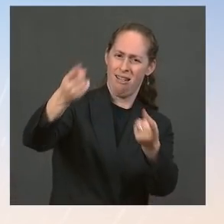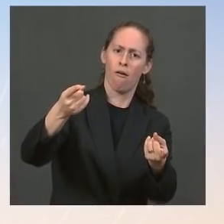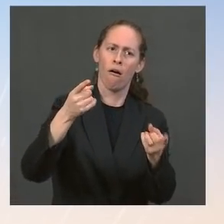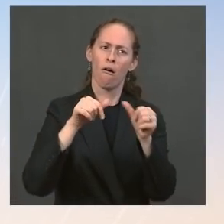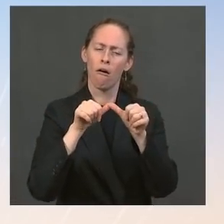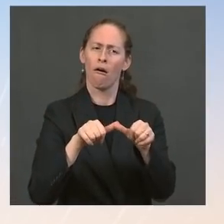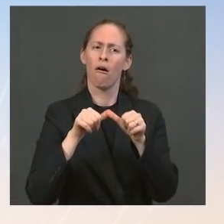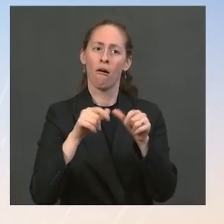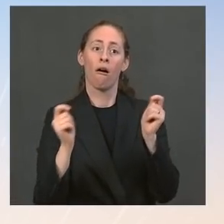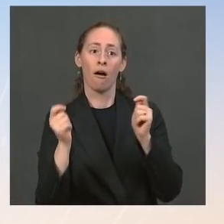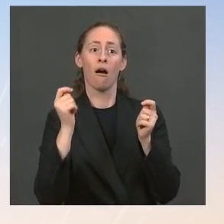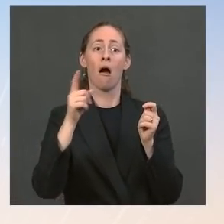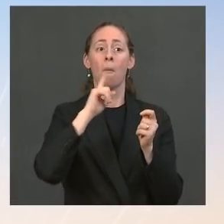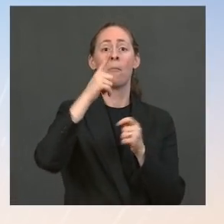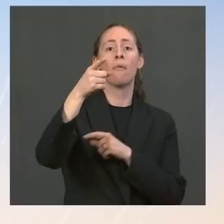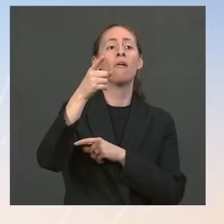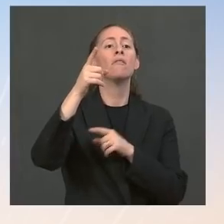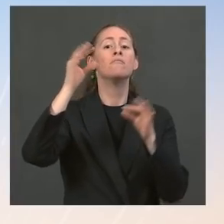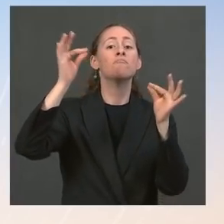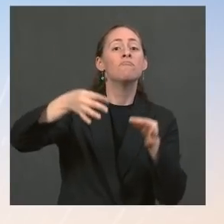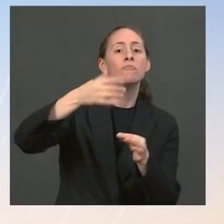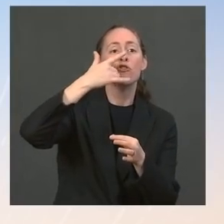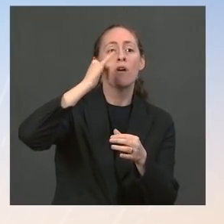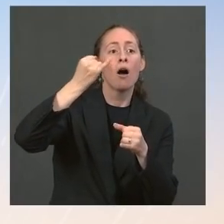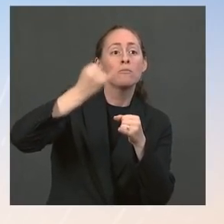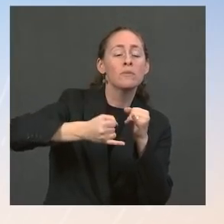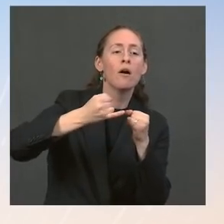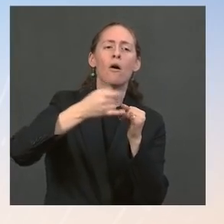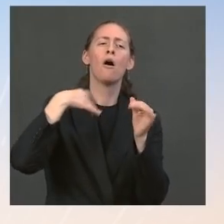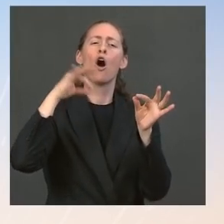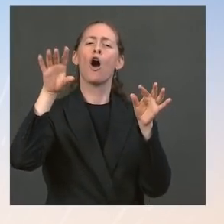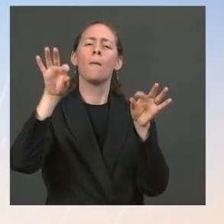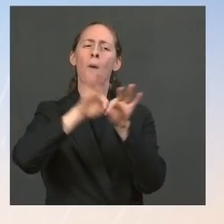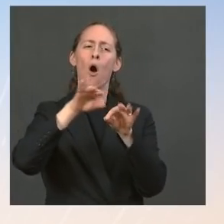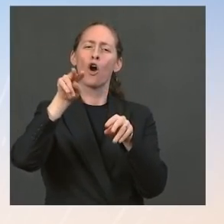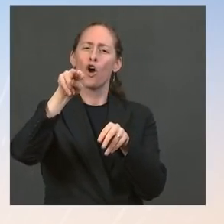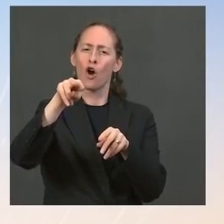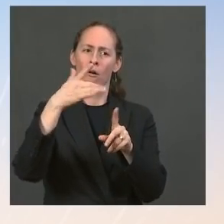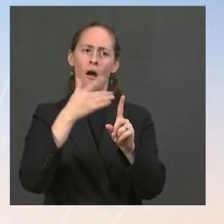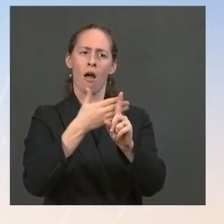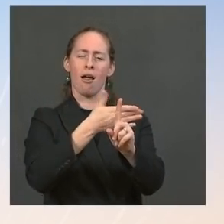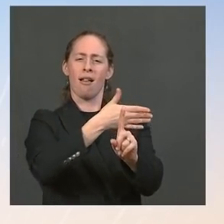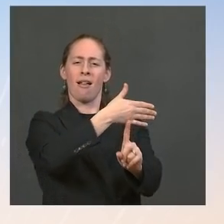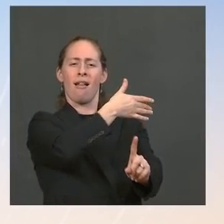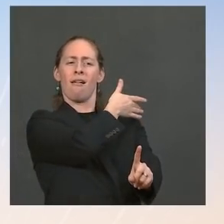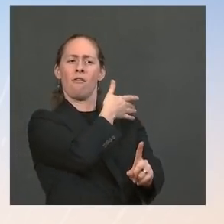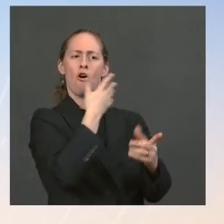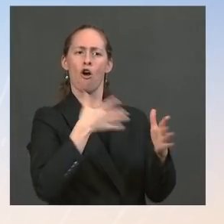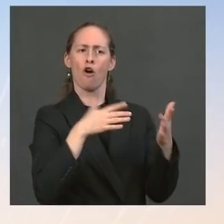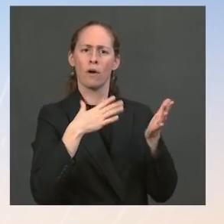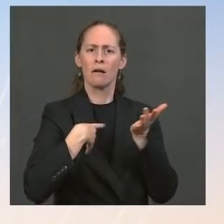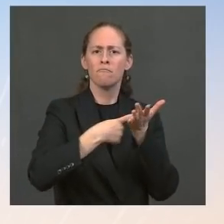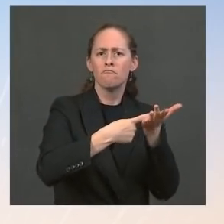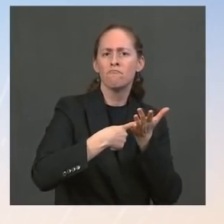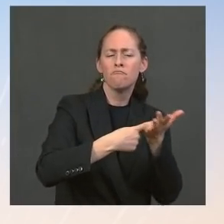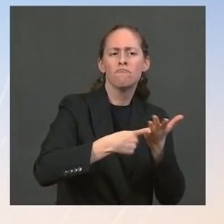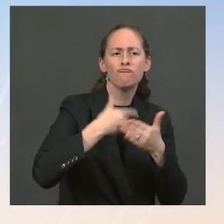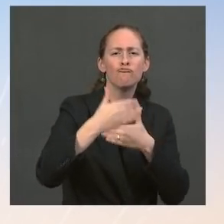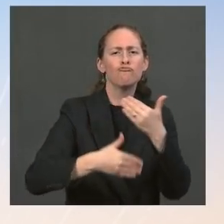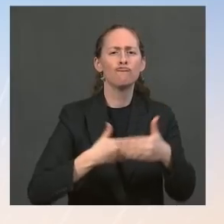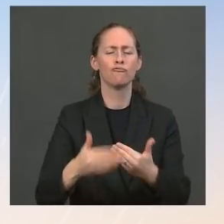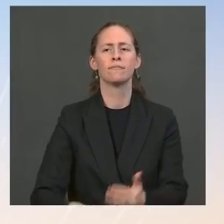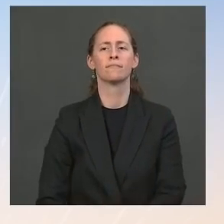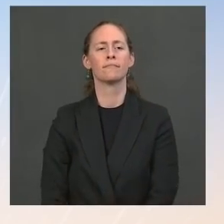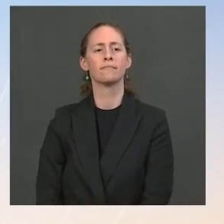about what the end results will be, I would remind you to look at the last several days or even weeks about how these discussions have progressed. Senator Manchin